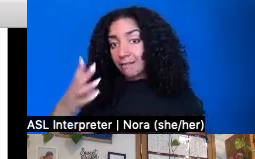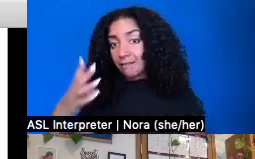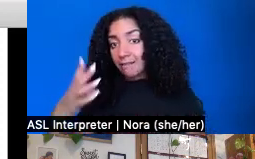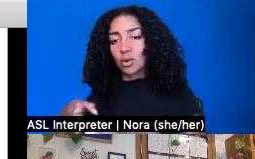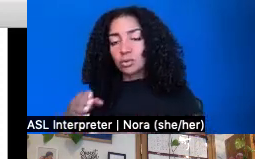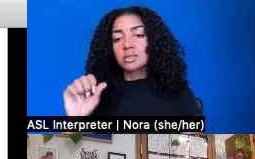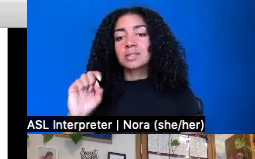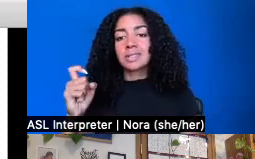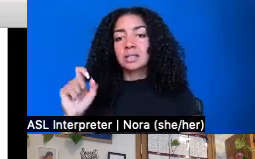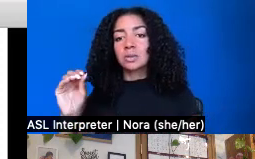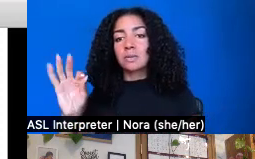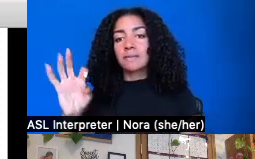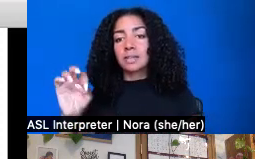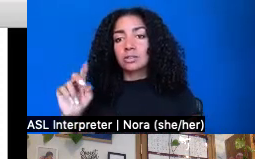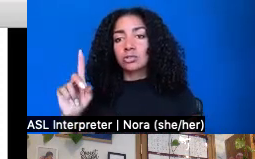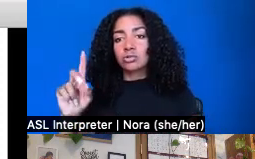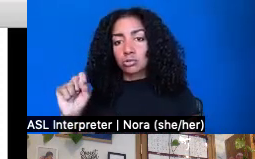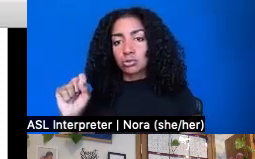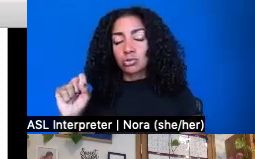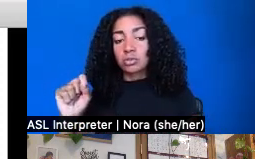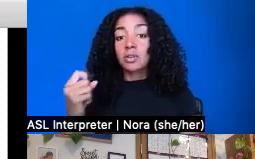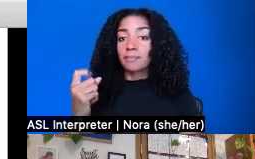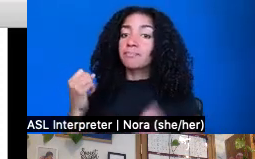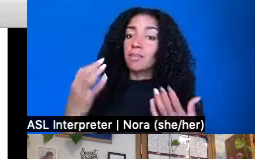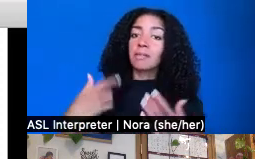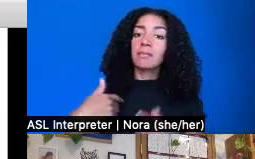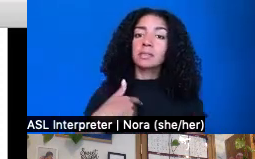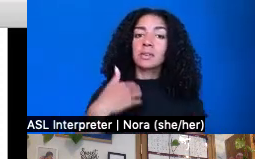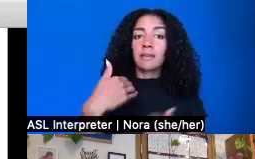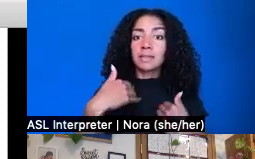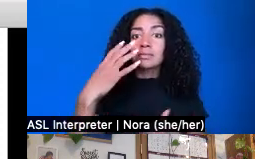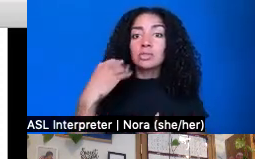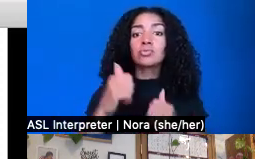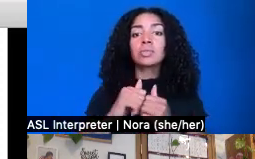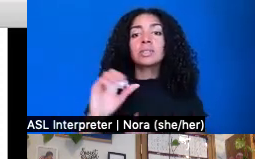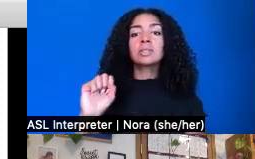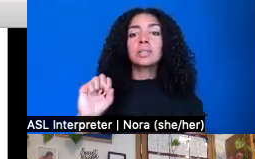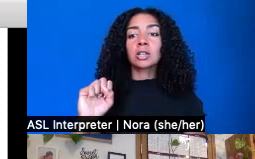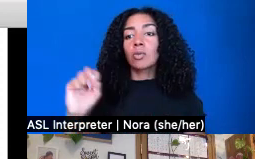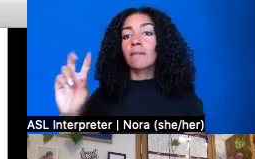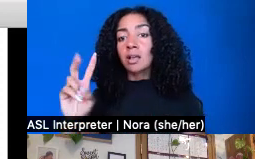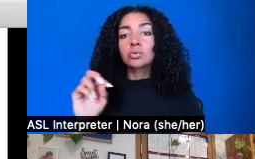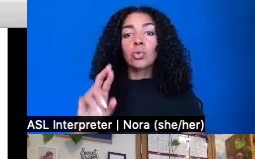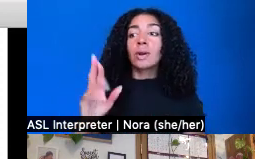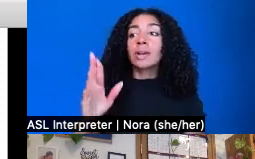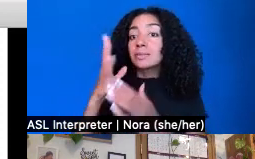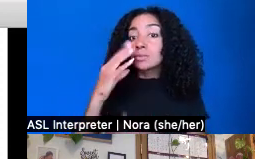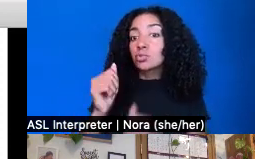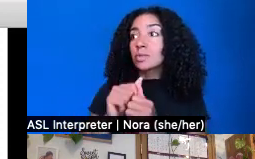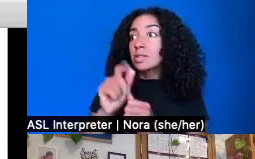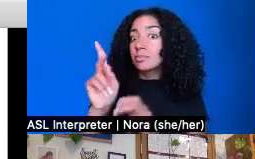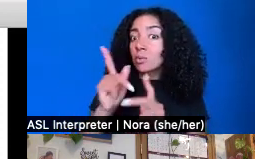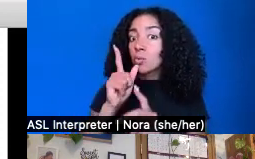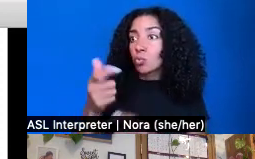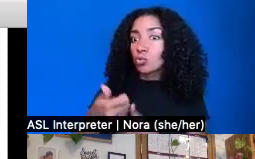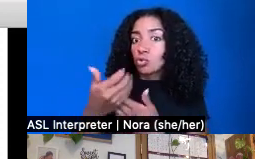have experiences with sexual violence or experience with harm doers. Sometimes our harm doers can be in our